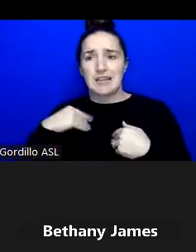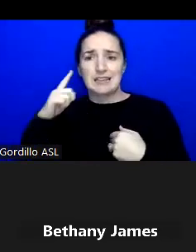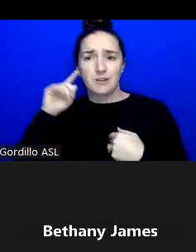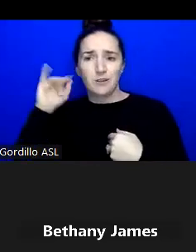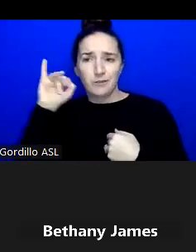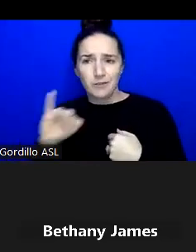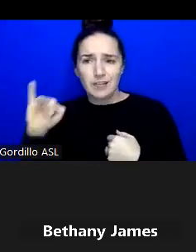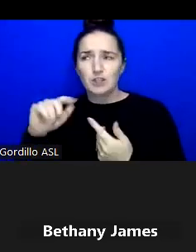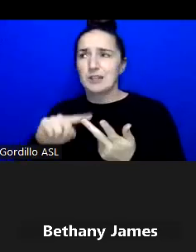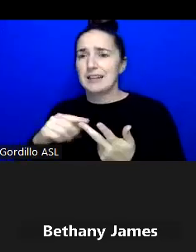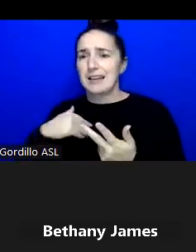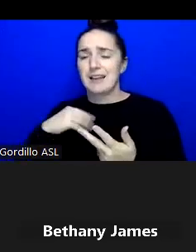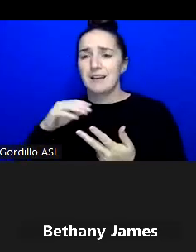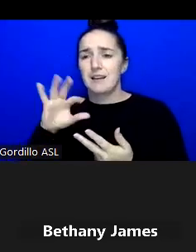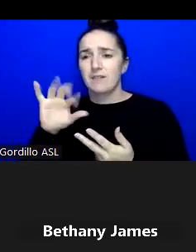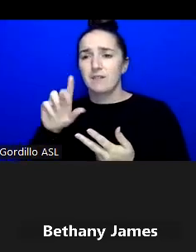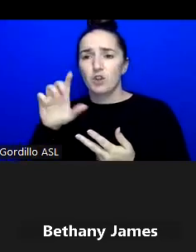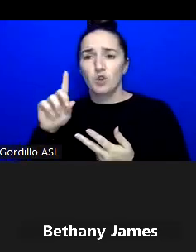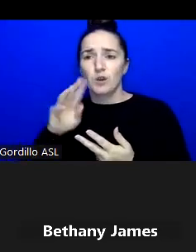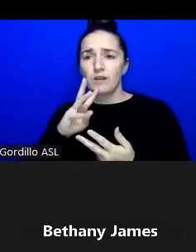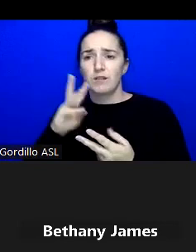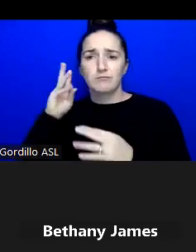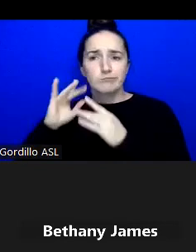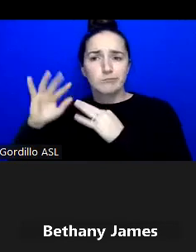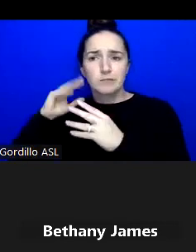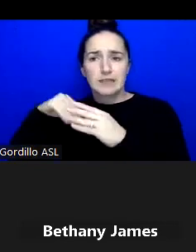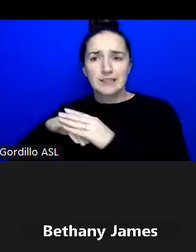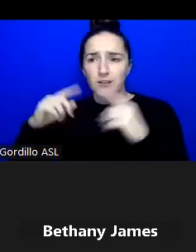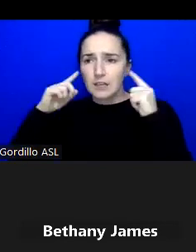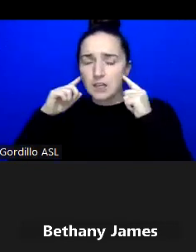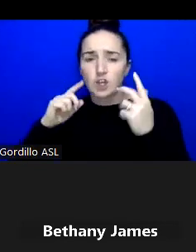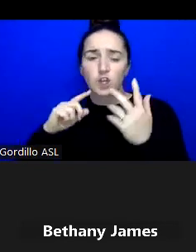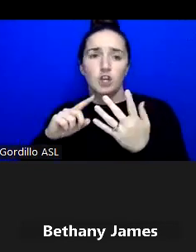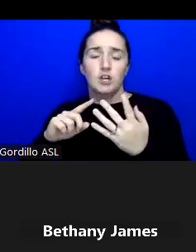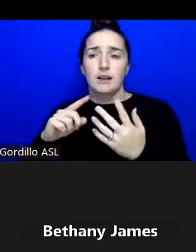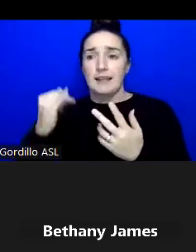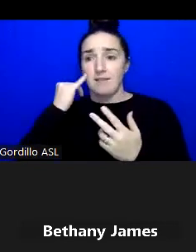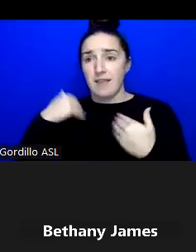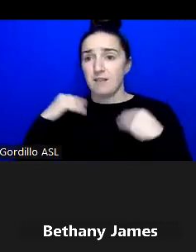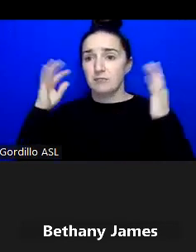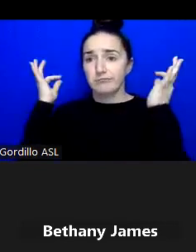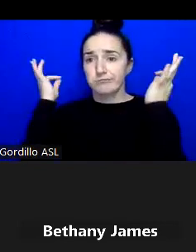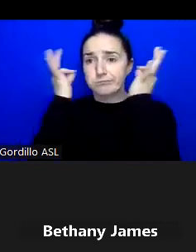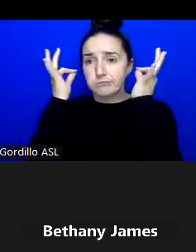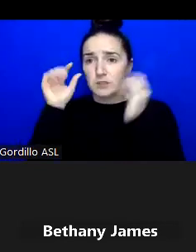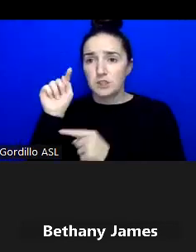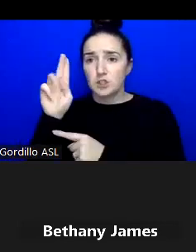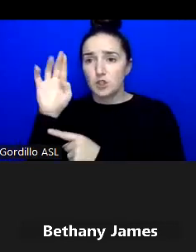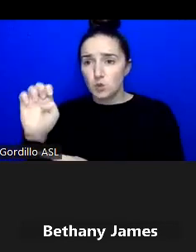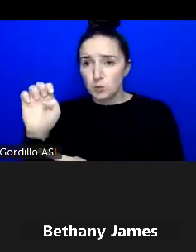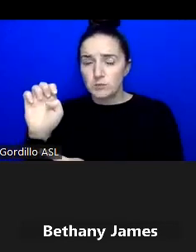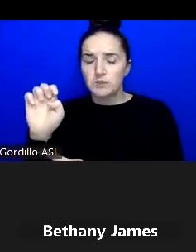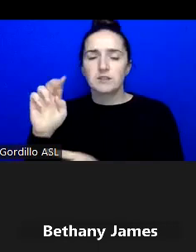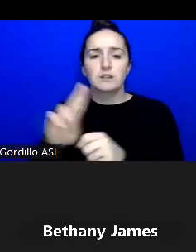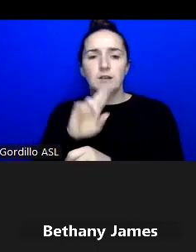if they have a tube in their ear because that ear infection was treated with tubes, doing that test shows us to what extent their hearing